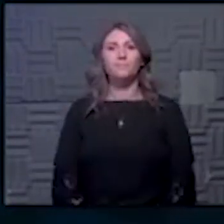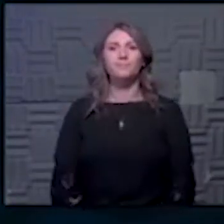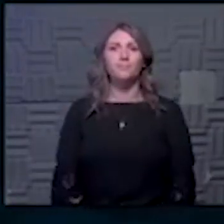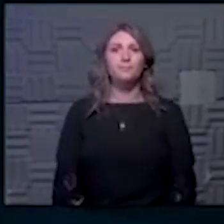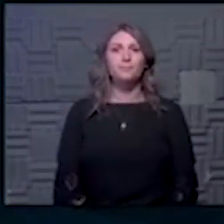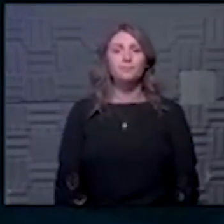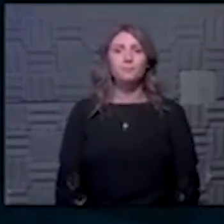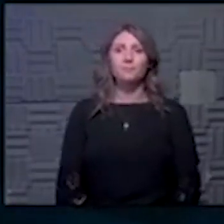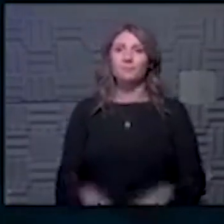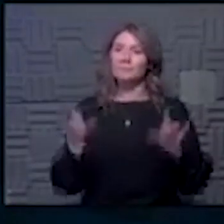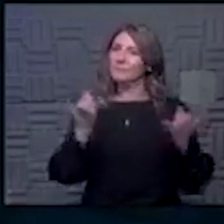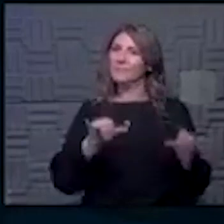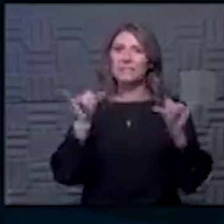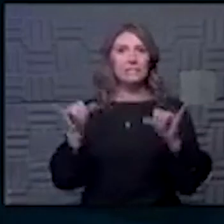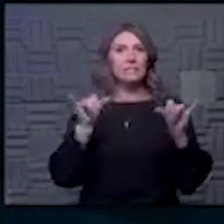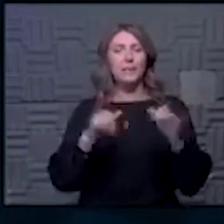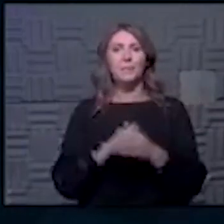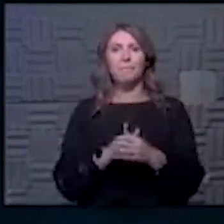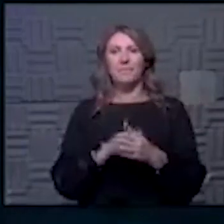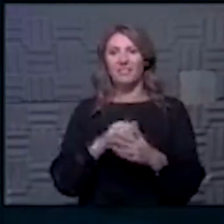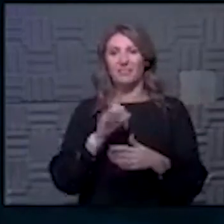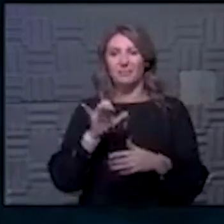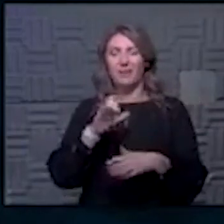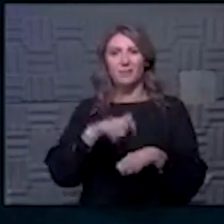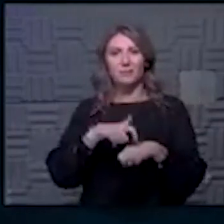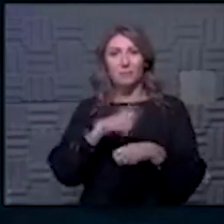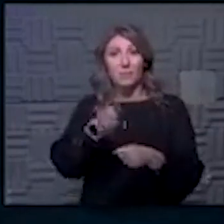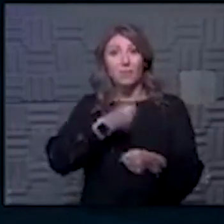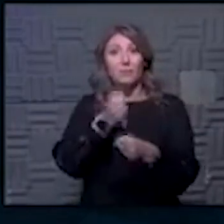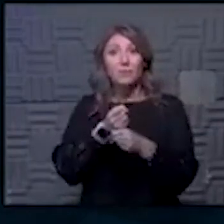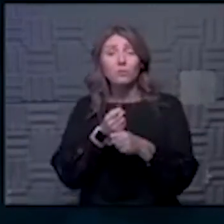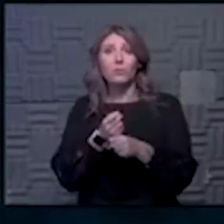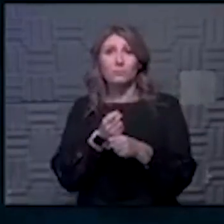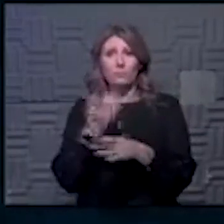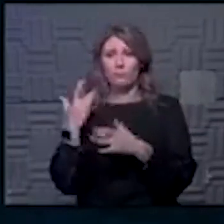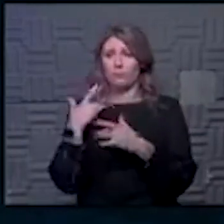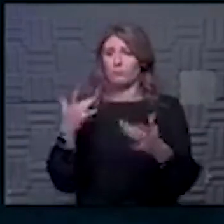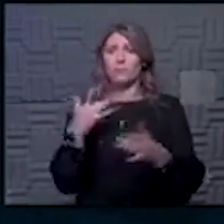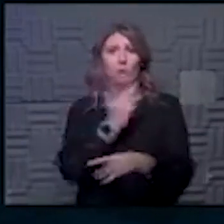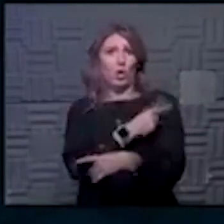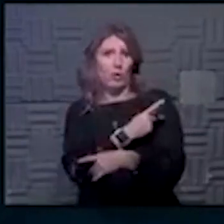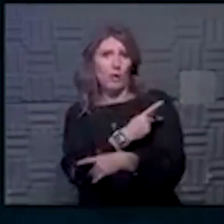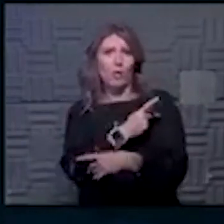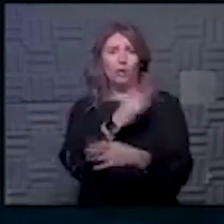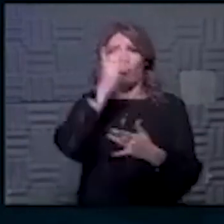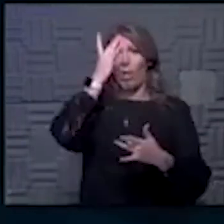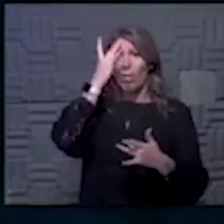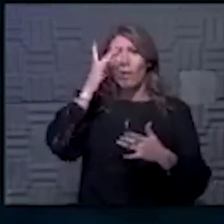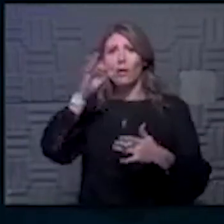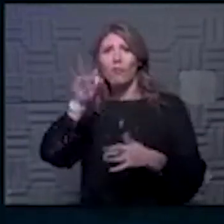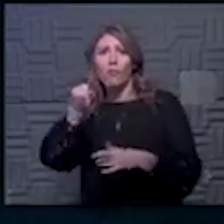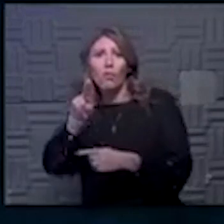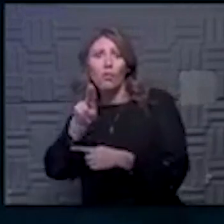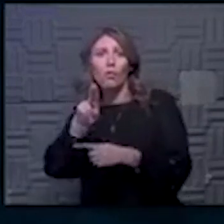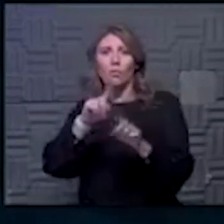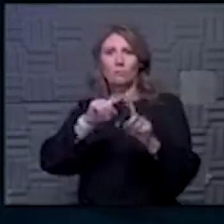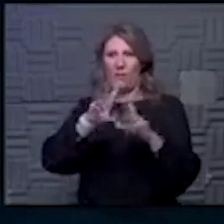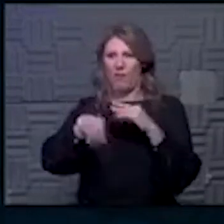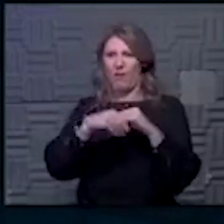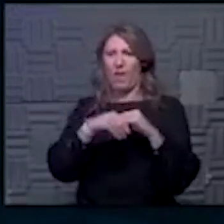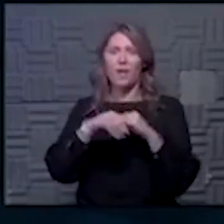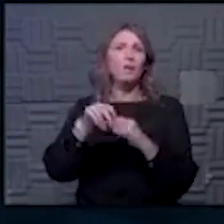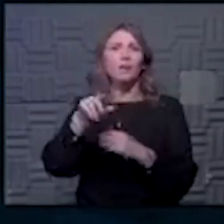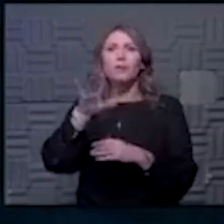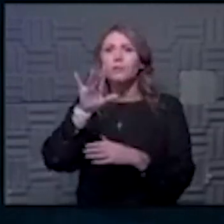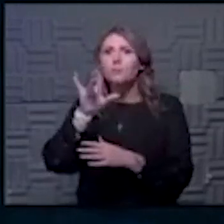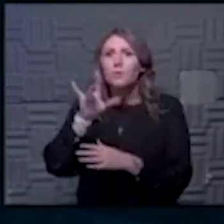Yeah, it's the same. I mean, it's that time of the year when we have our usual patients, and you add another, 25, 30 extra COVID patients